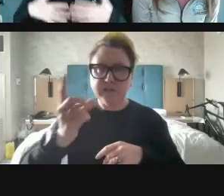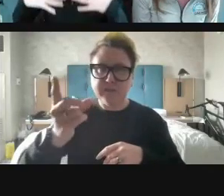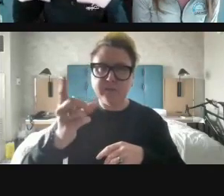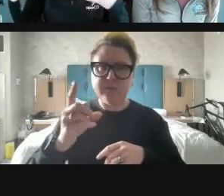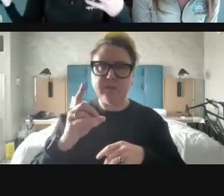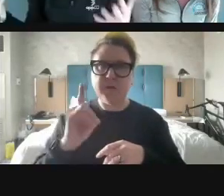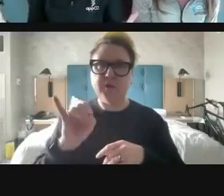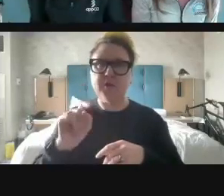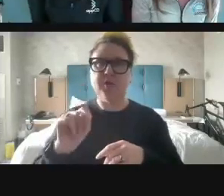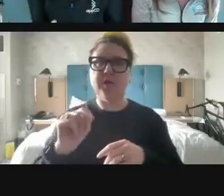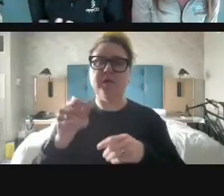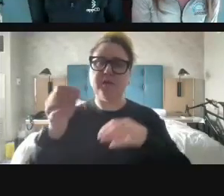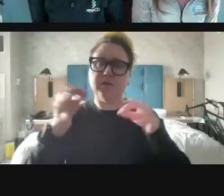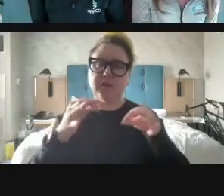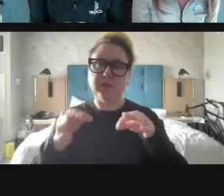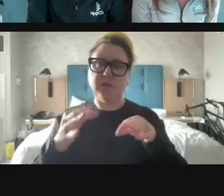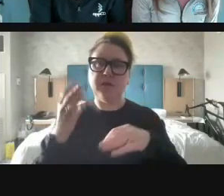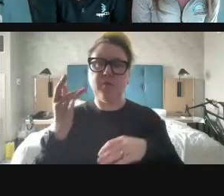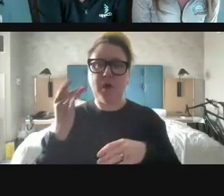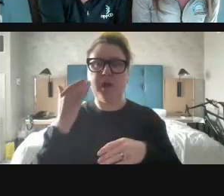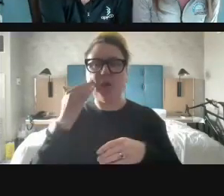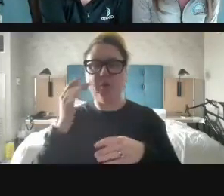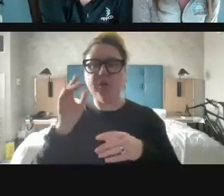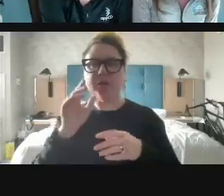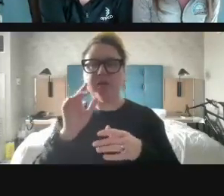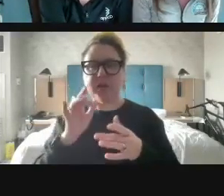explain why, know that it's a journey.